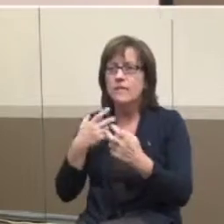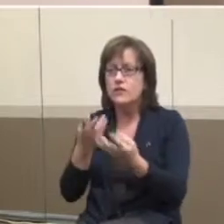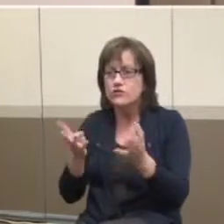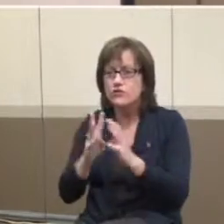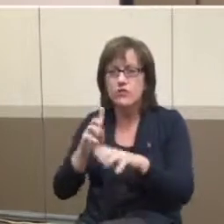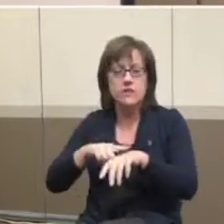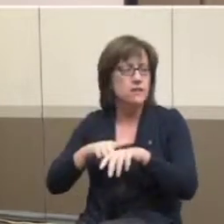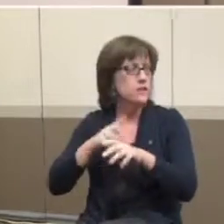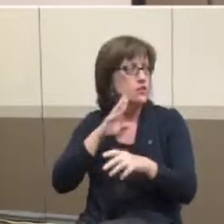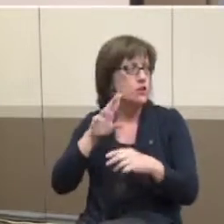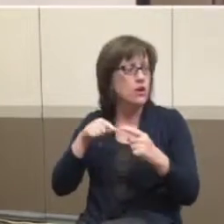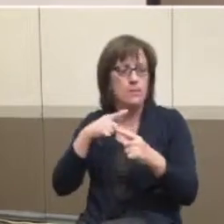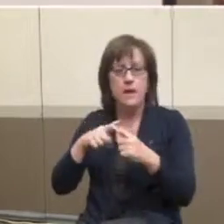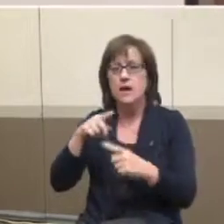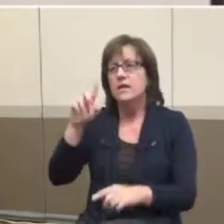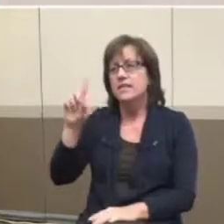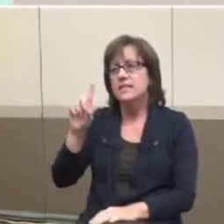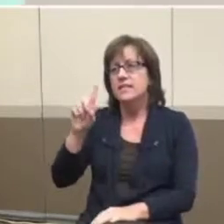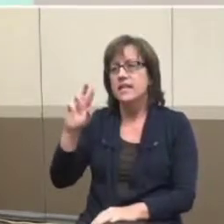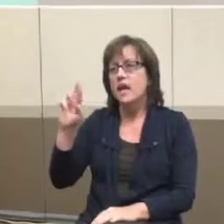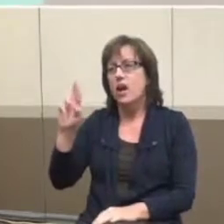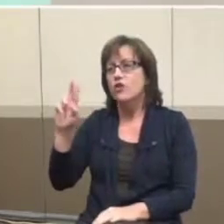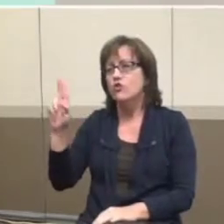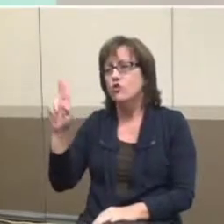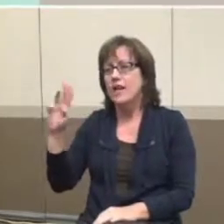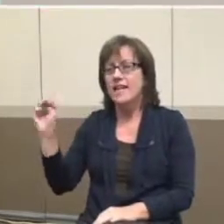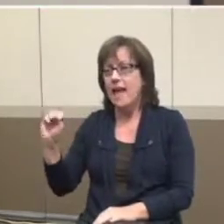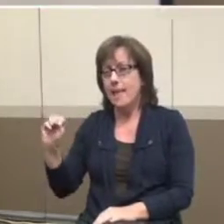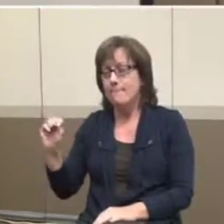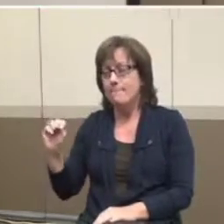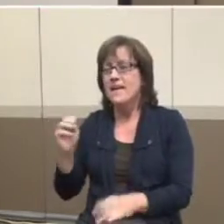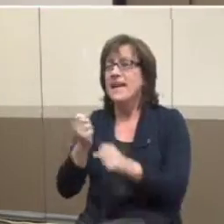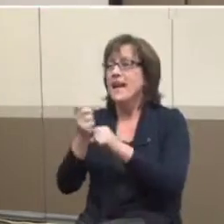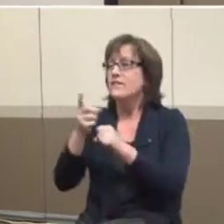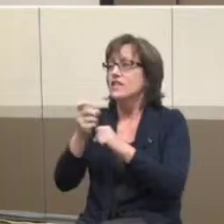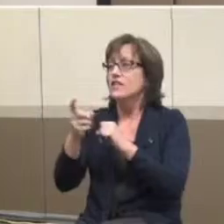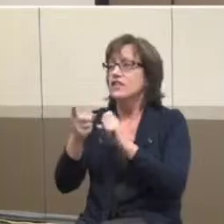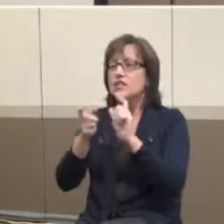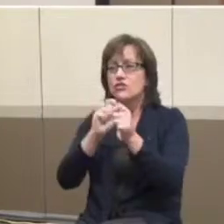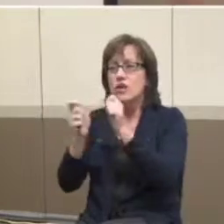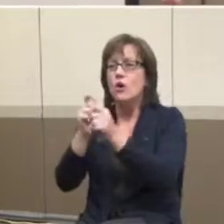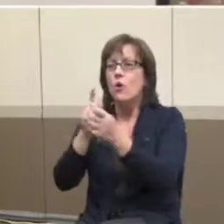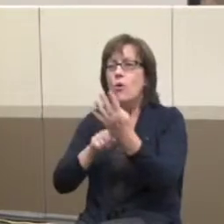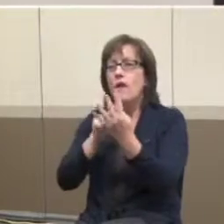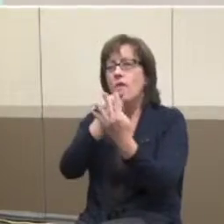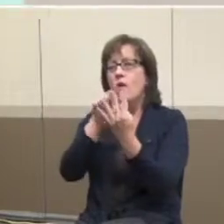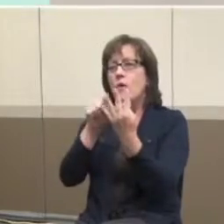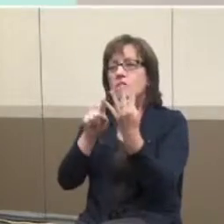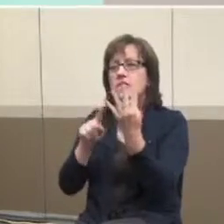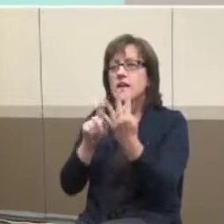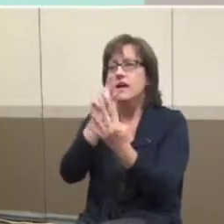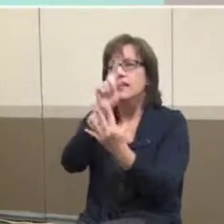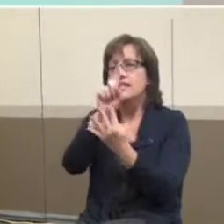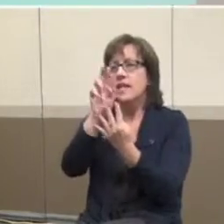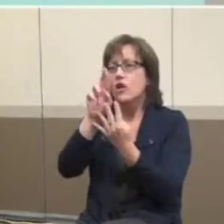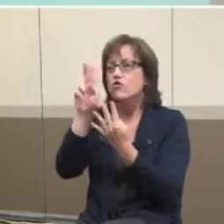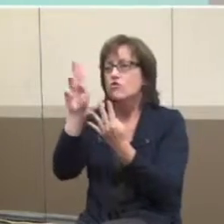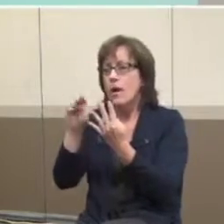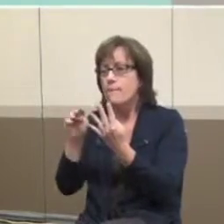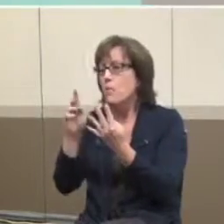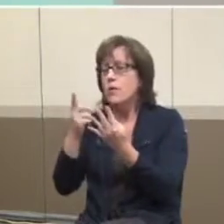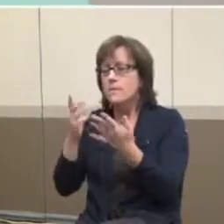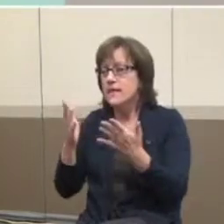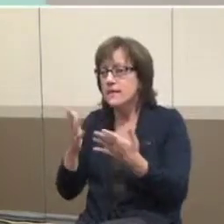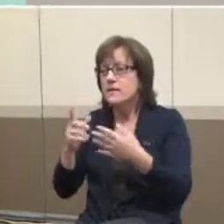the D, R, U, and M, and every year it changes a little bit what those letters mean, but this year